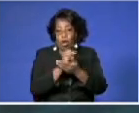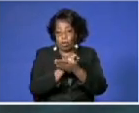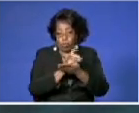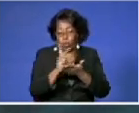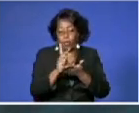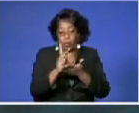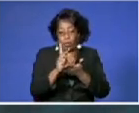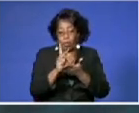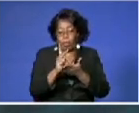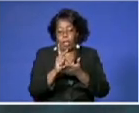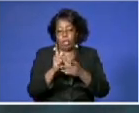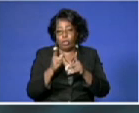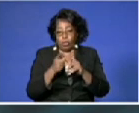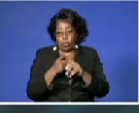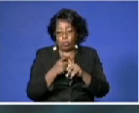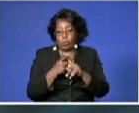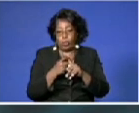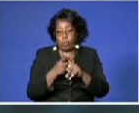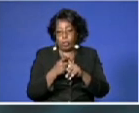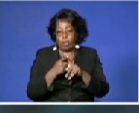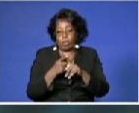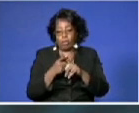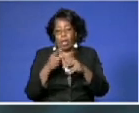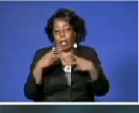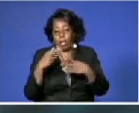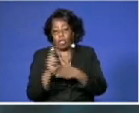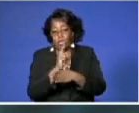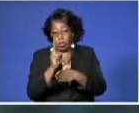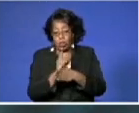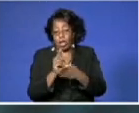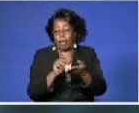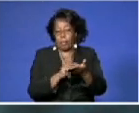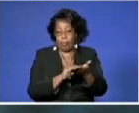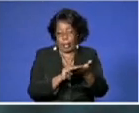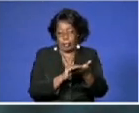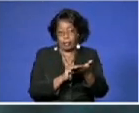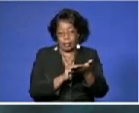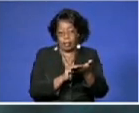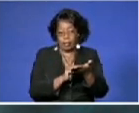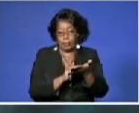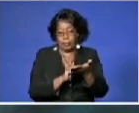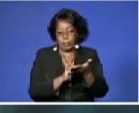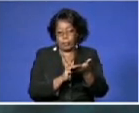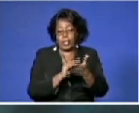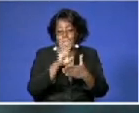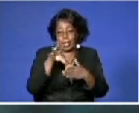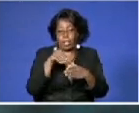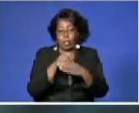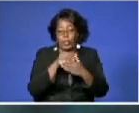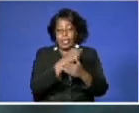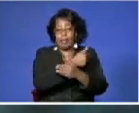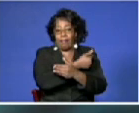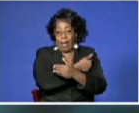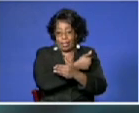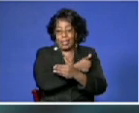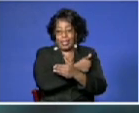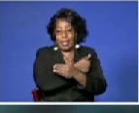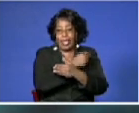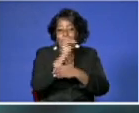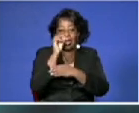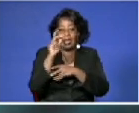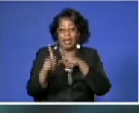is a mechanism to facilitate the availability and use of medical countermeasures, including vaccines, during public